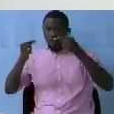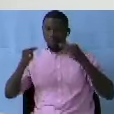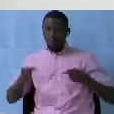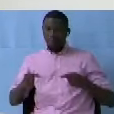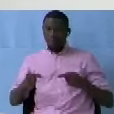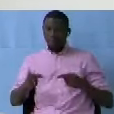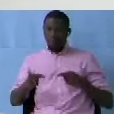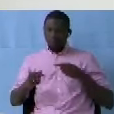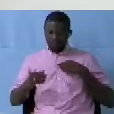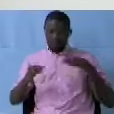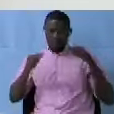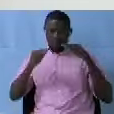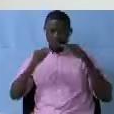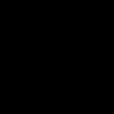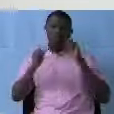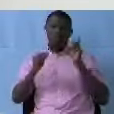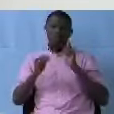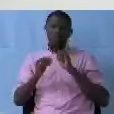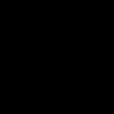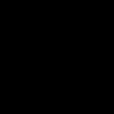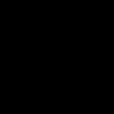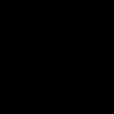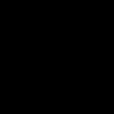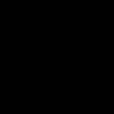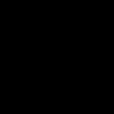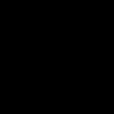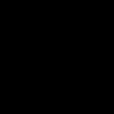What I was saying.